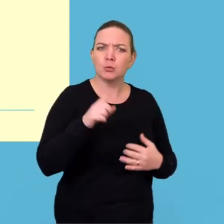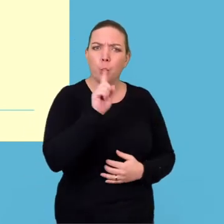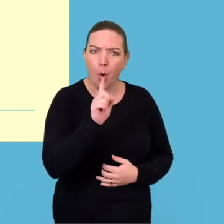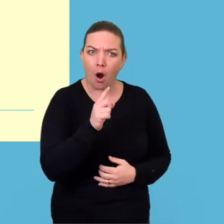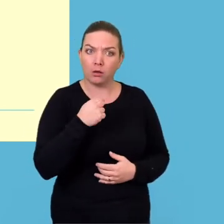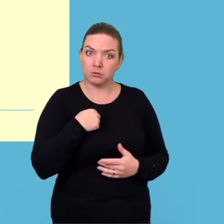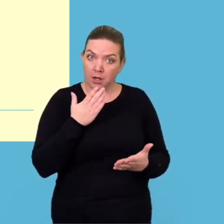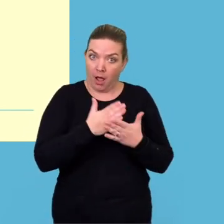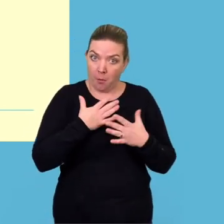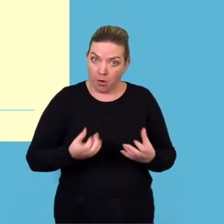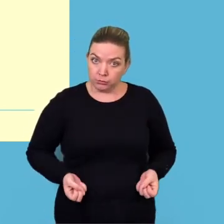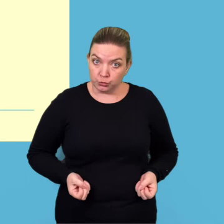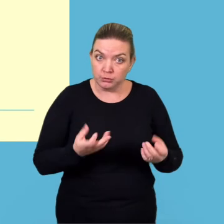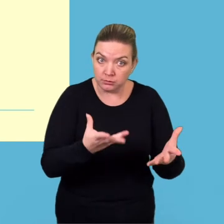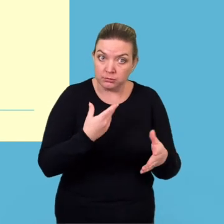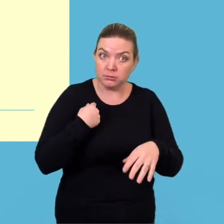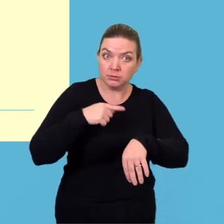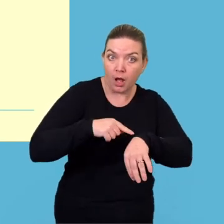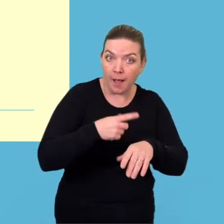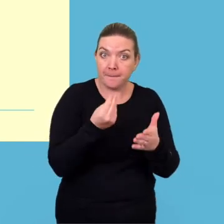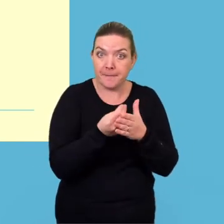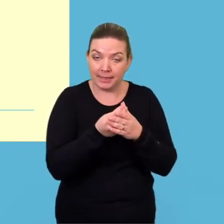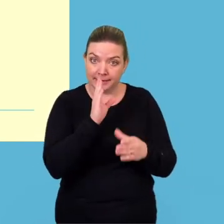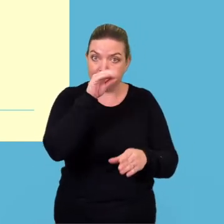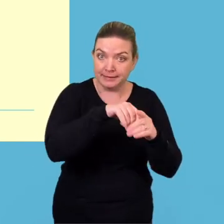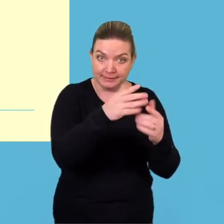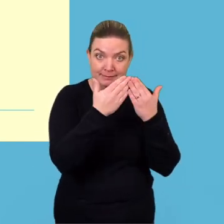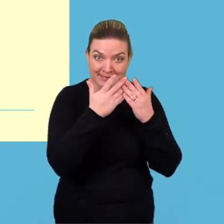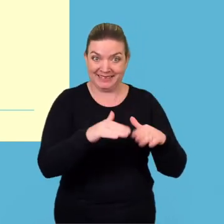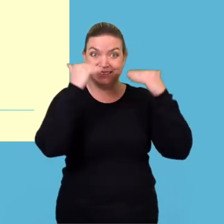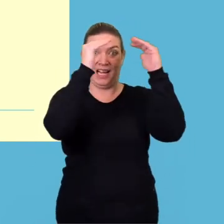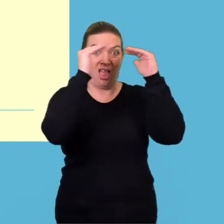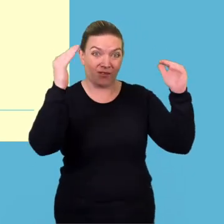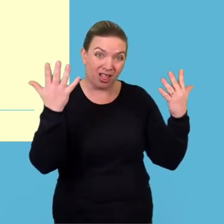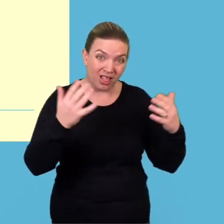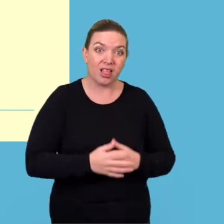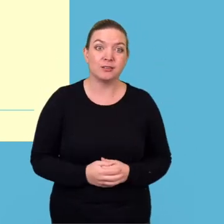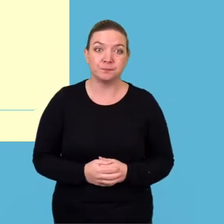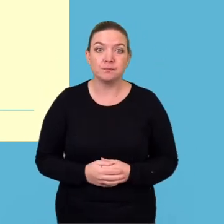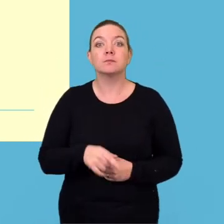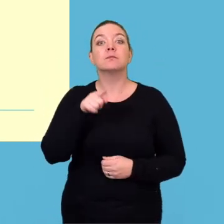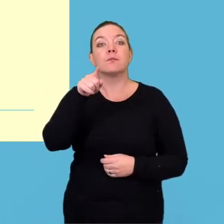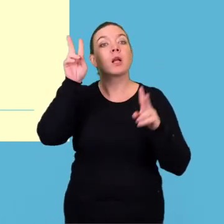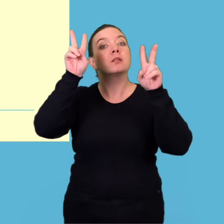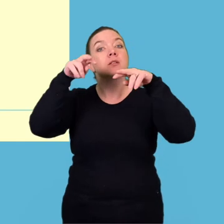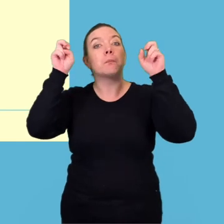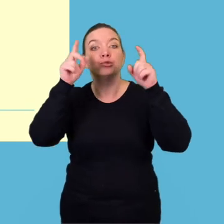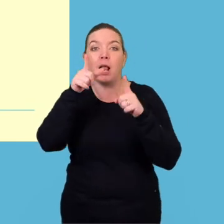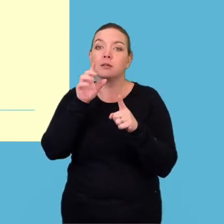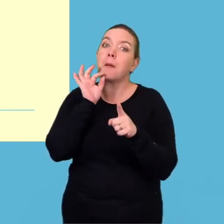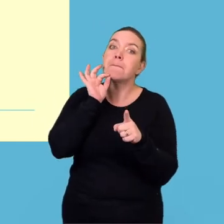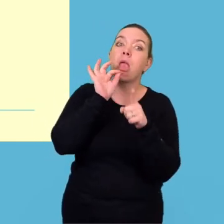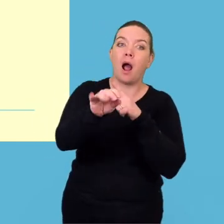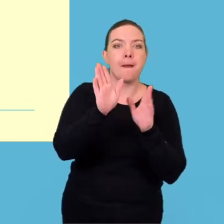want to spend time and money studying that subject at a higher level. Plus, you will have to write about your subject in your personal statement when